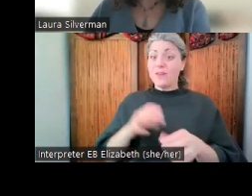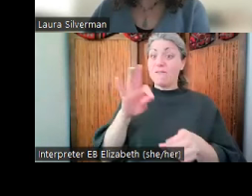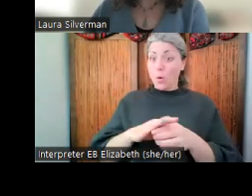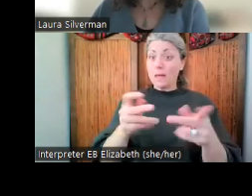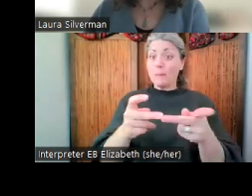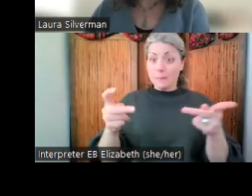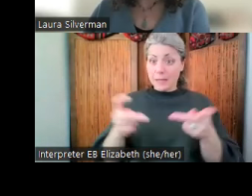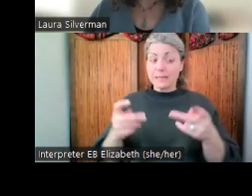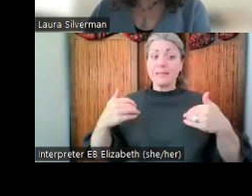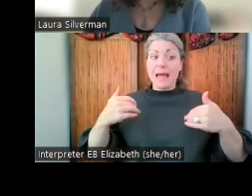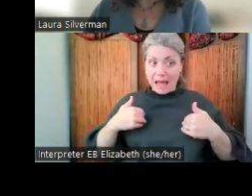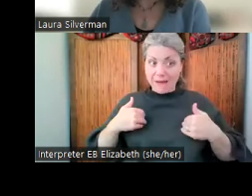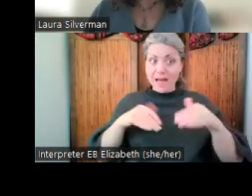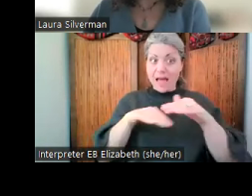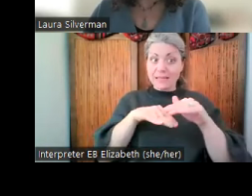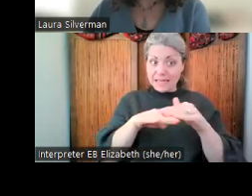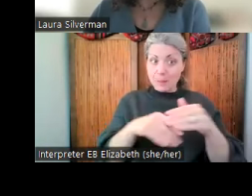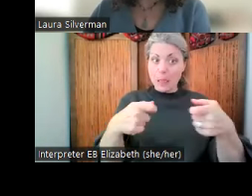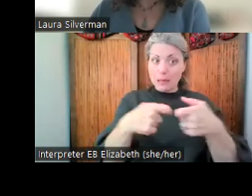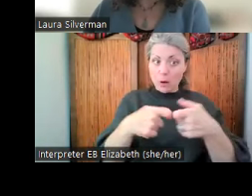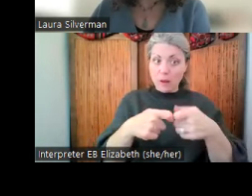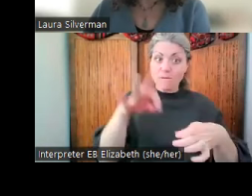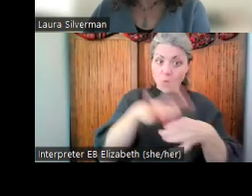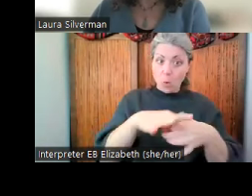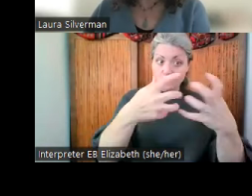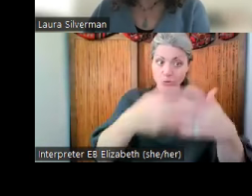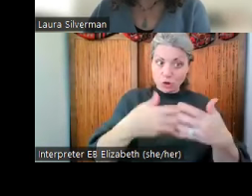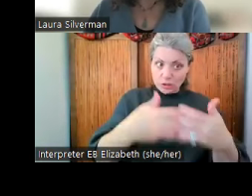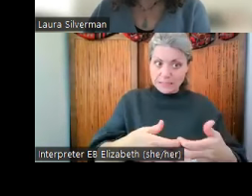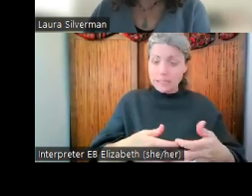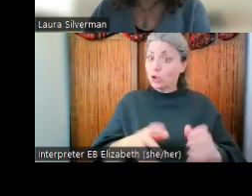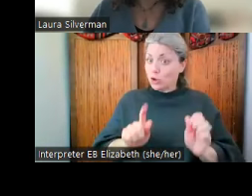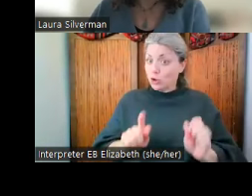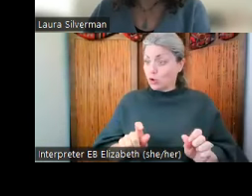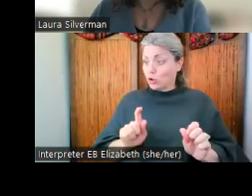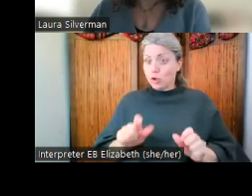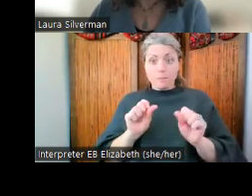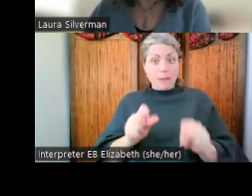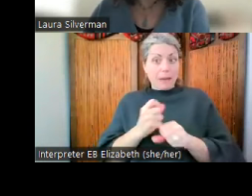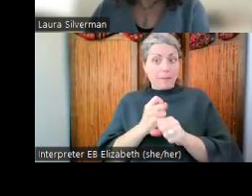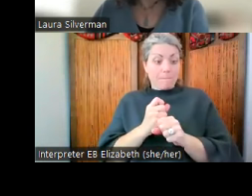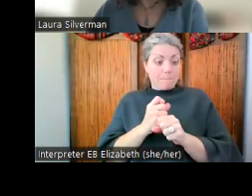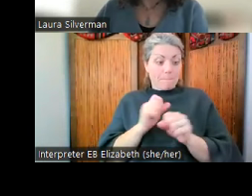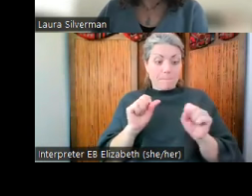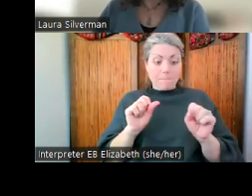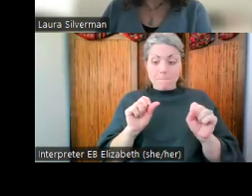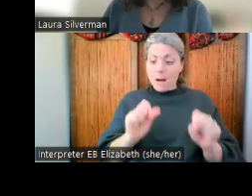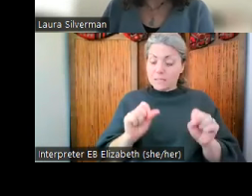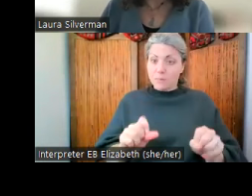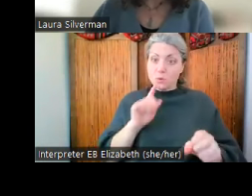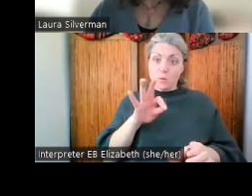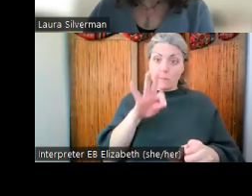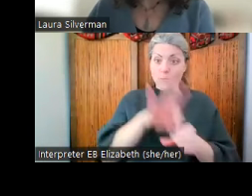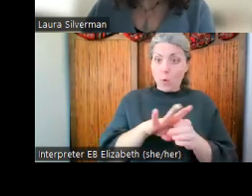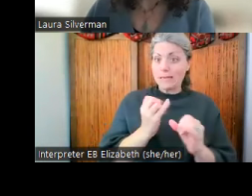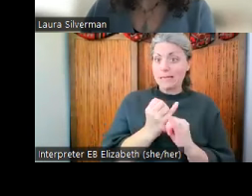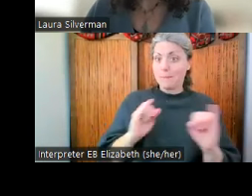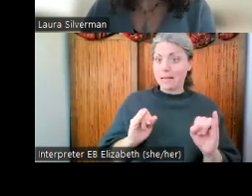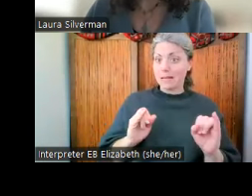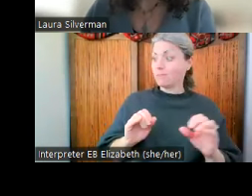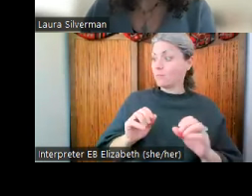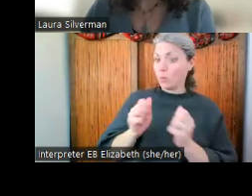these machines really allow a voter to cast a ballot privately and independently using a variety of different functions. So